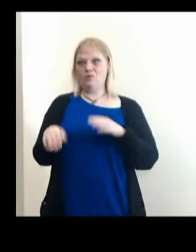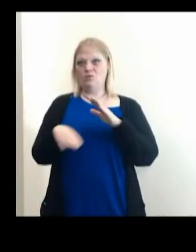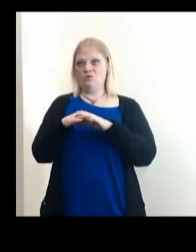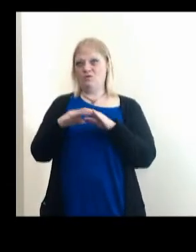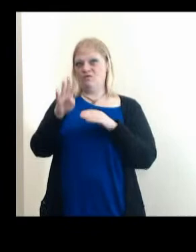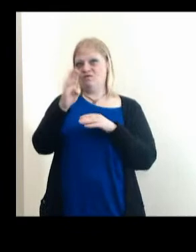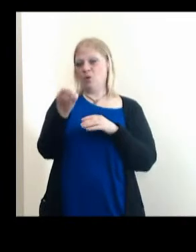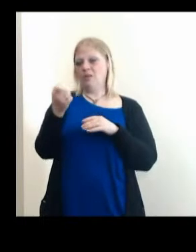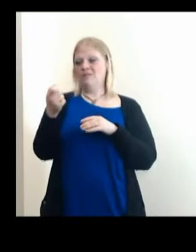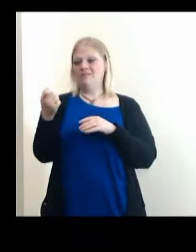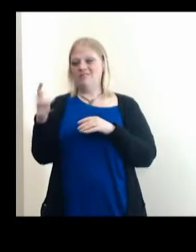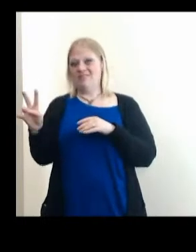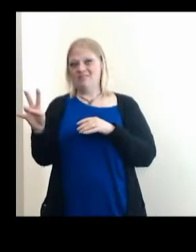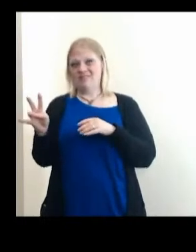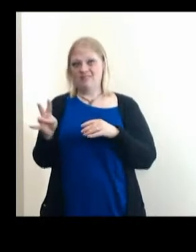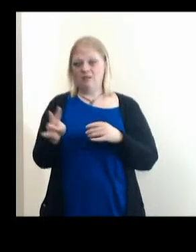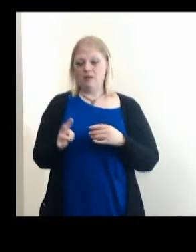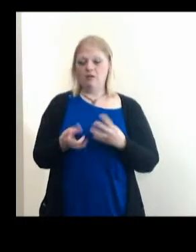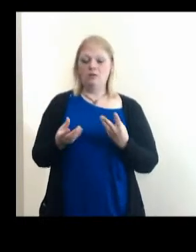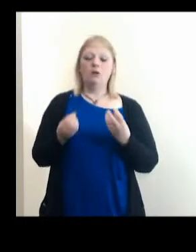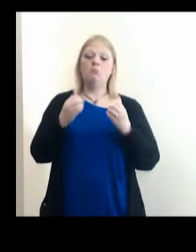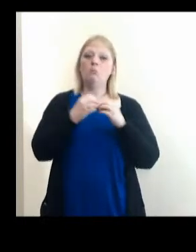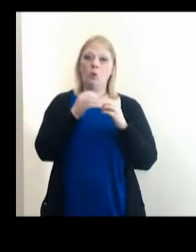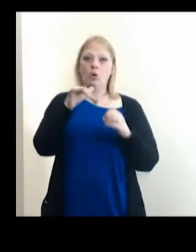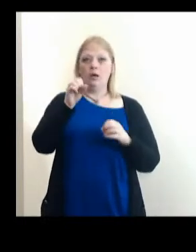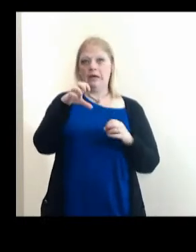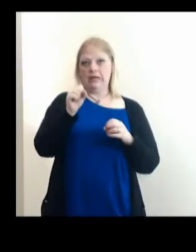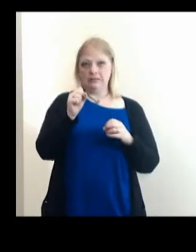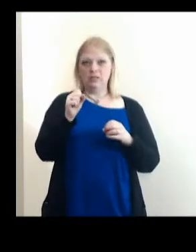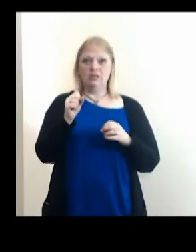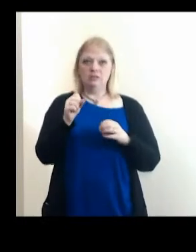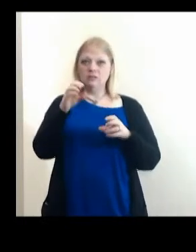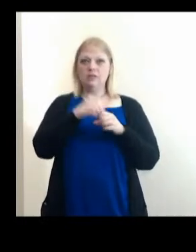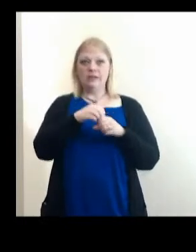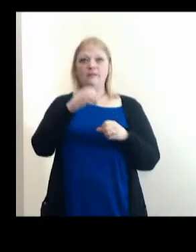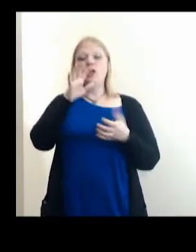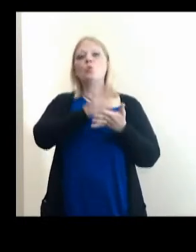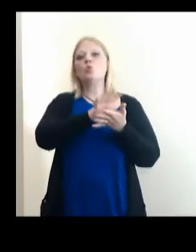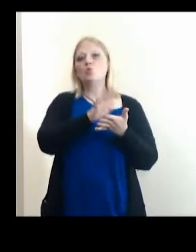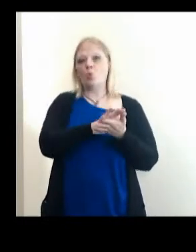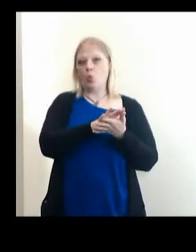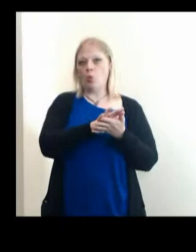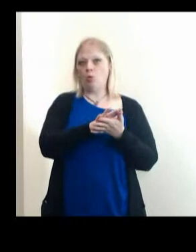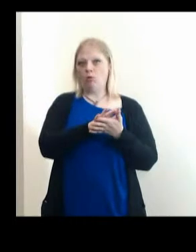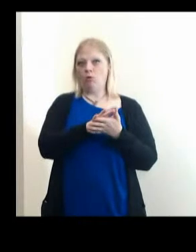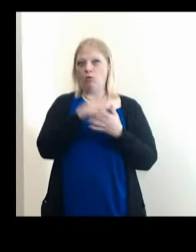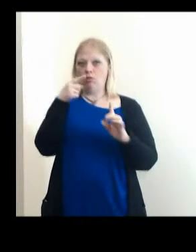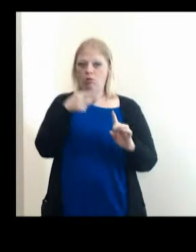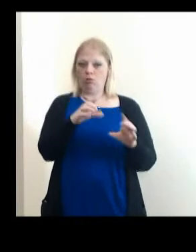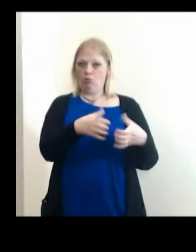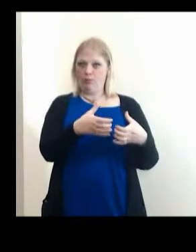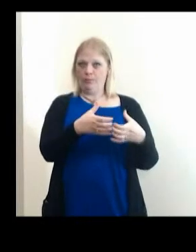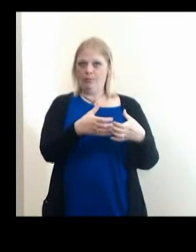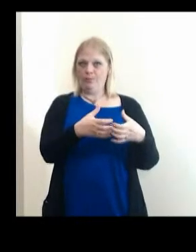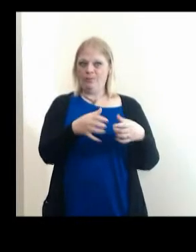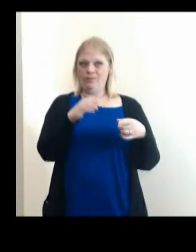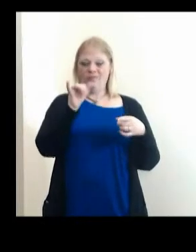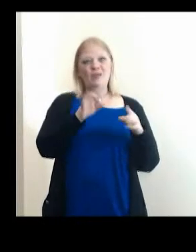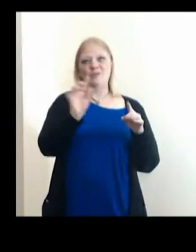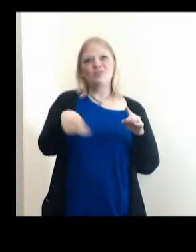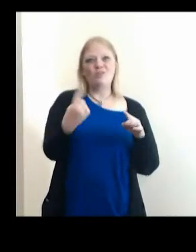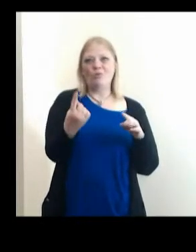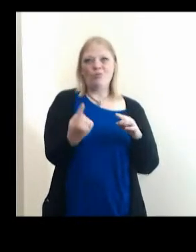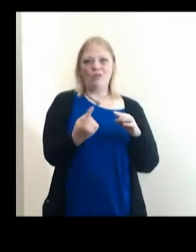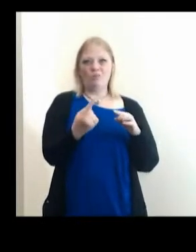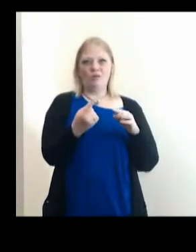seeing more cases in our school age category. And it is concerning because it's the only one that actually had growth in raw